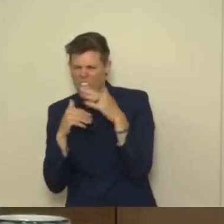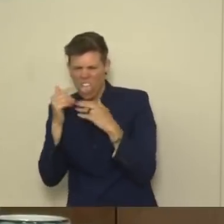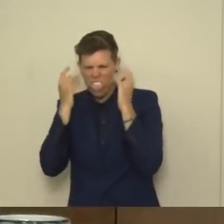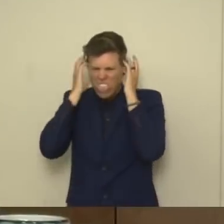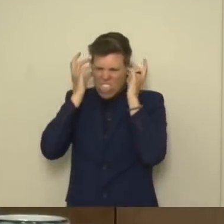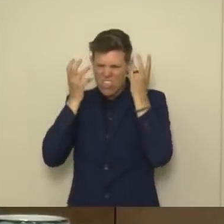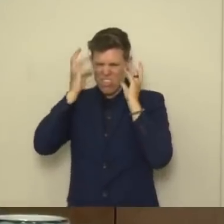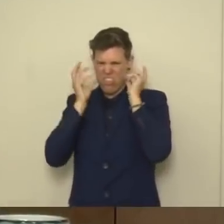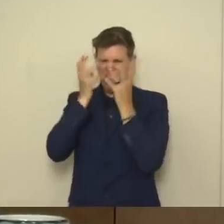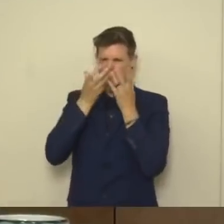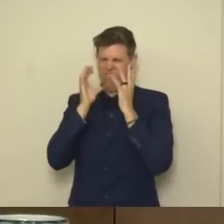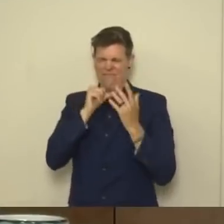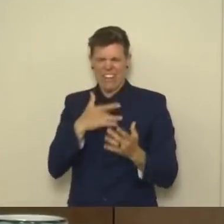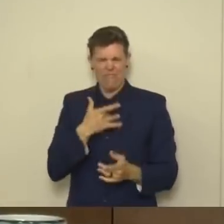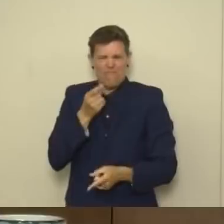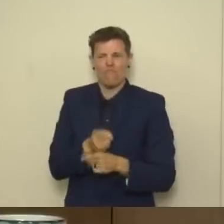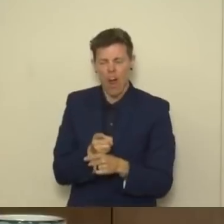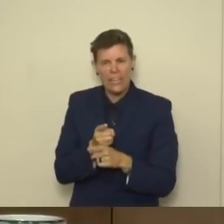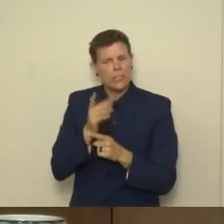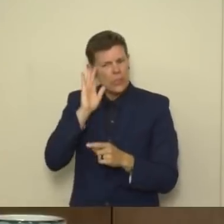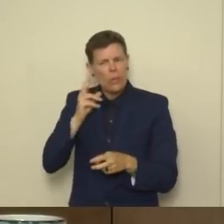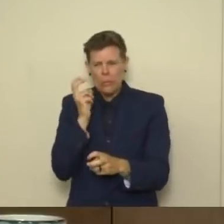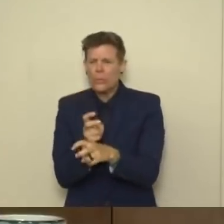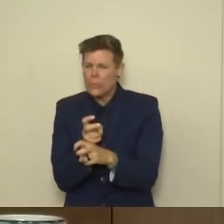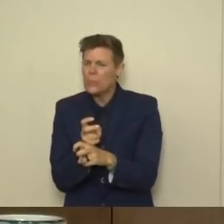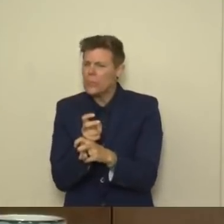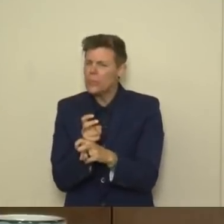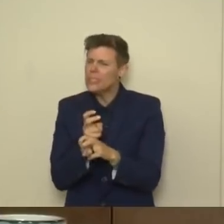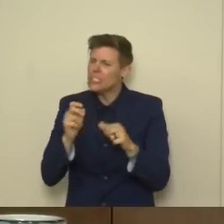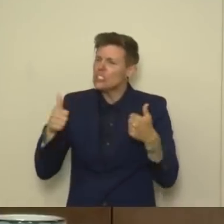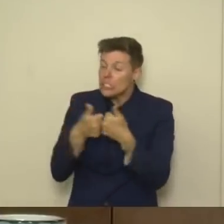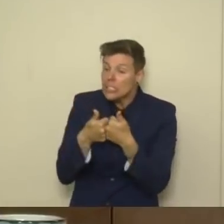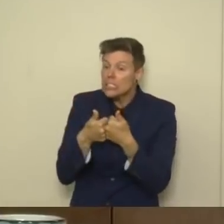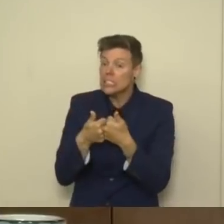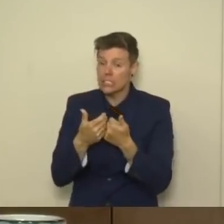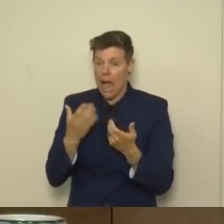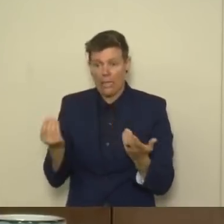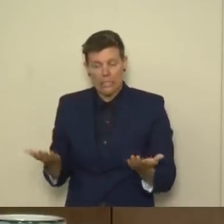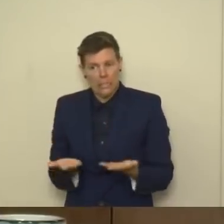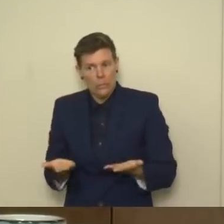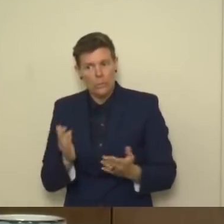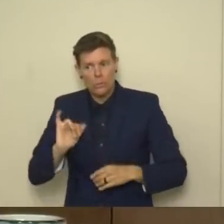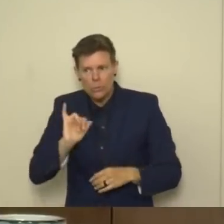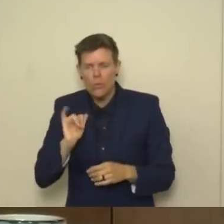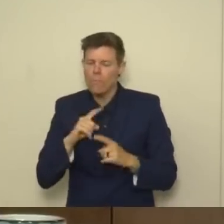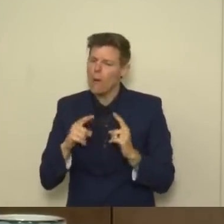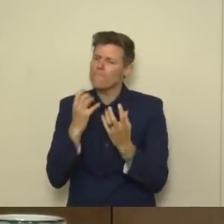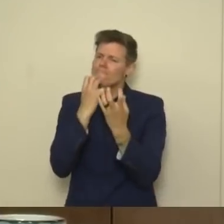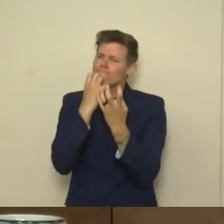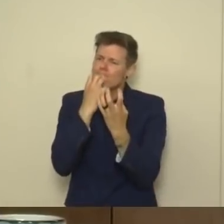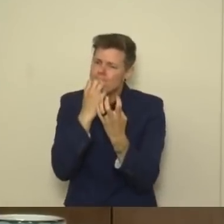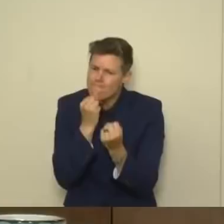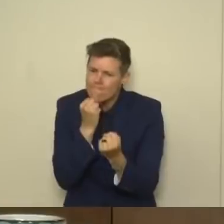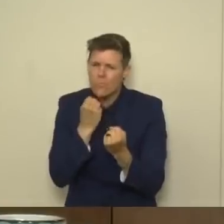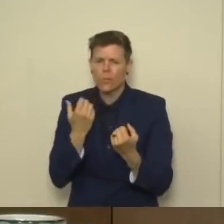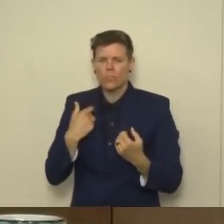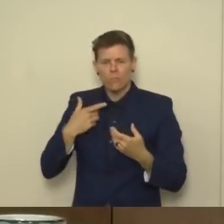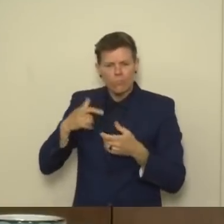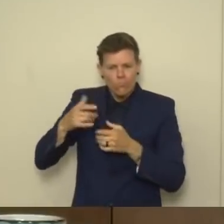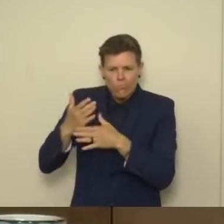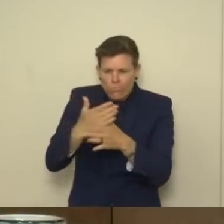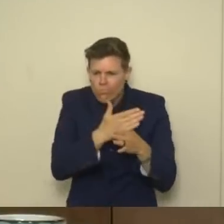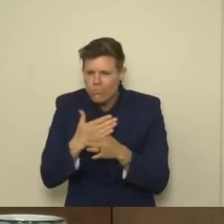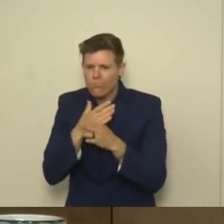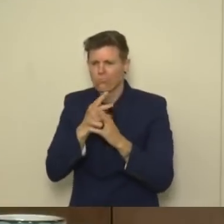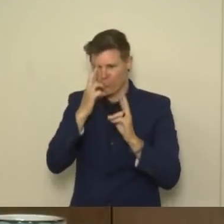hard. They're hard for us even in these press conferences, but we do it because we care about each other, we respect each other, and we know that they work. And